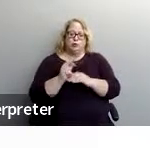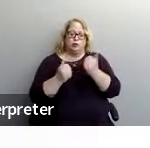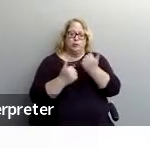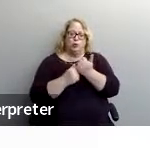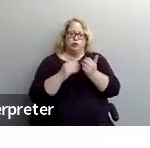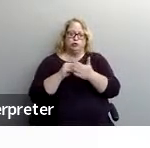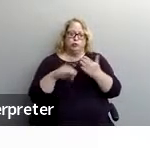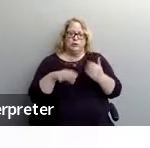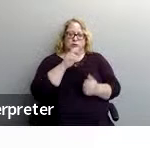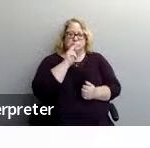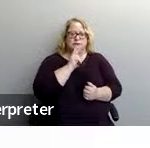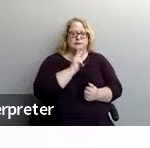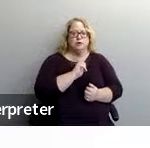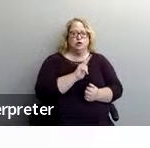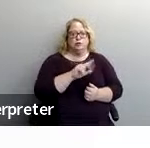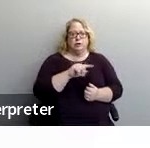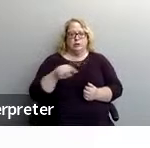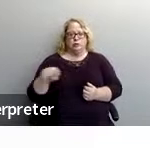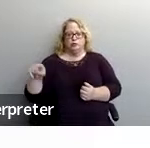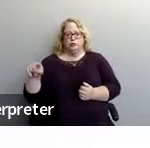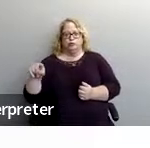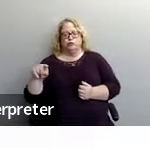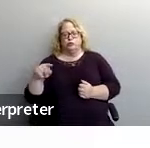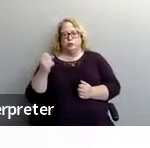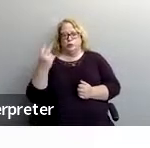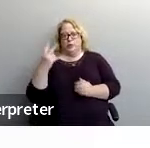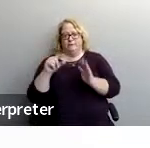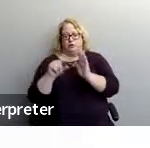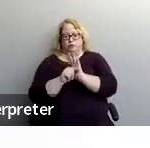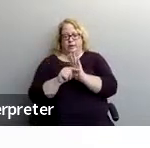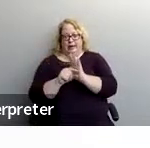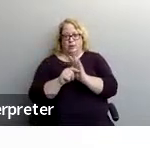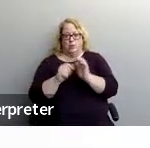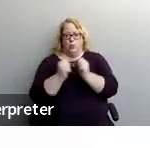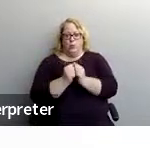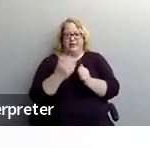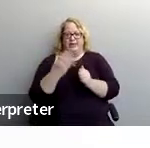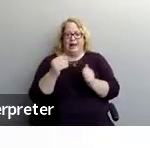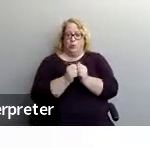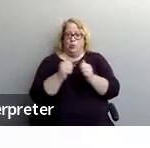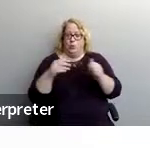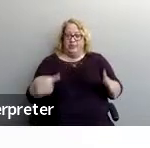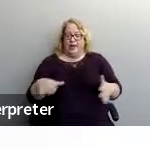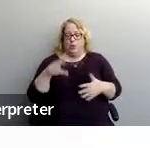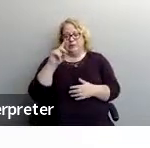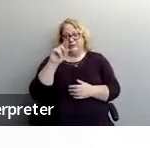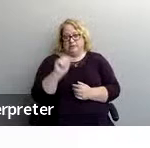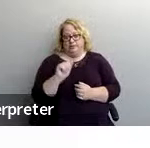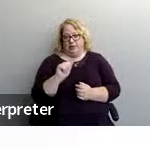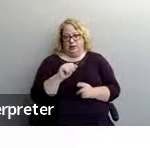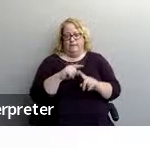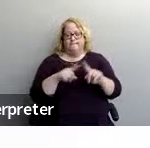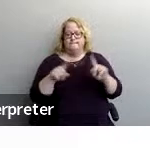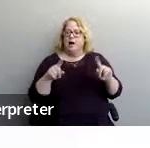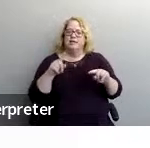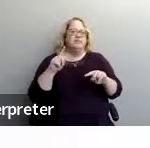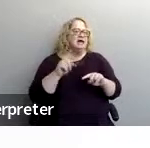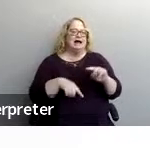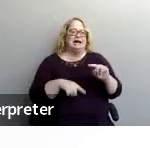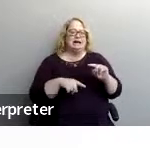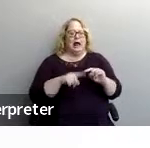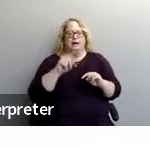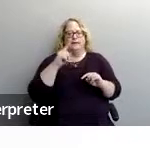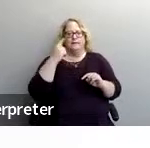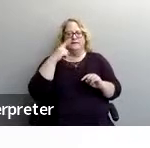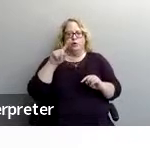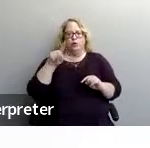support students ages 3 through grade 12 with and without disabilities, but they may not serve